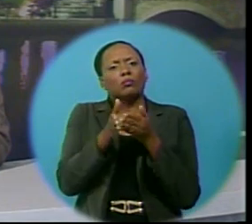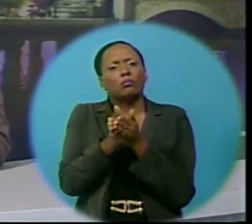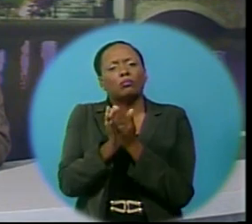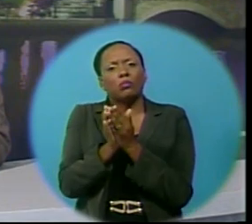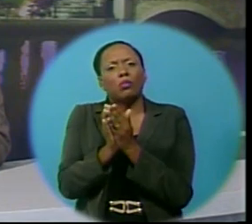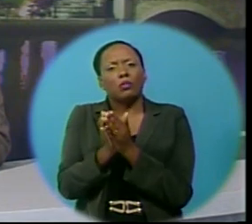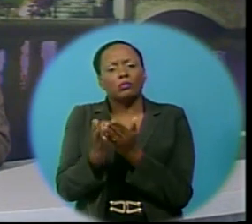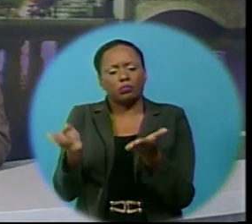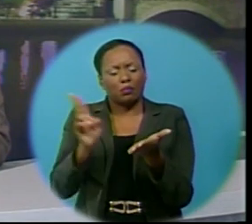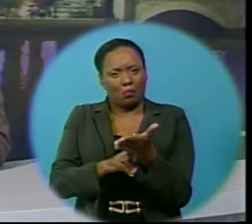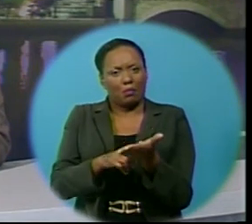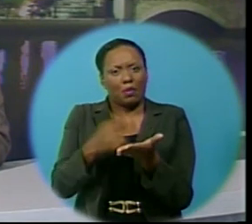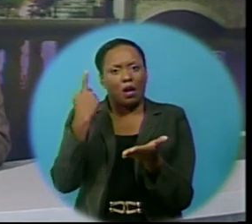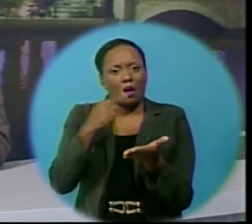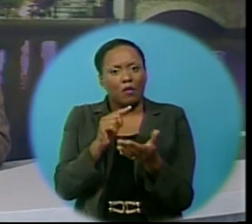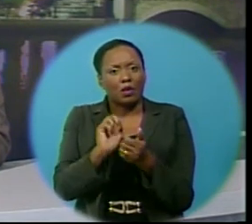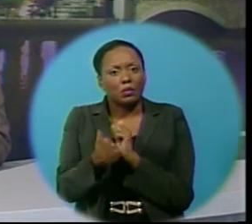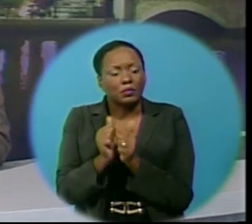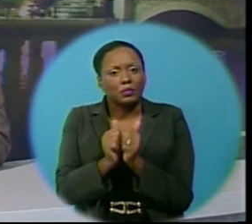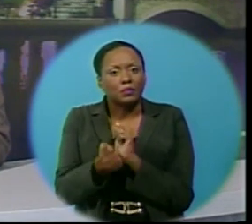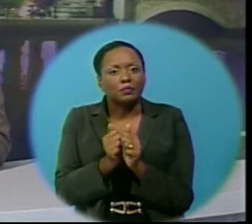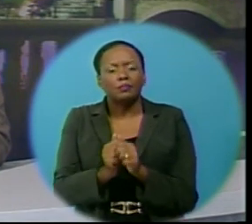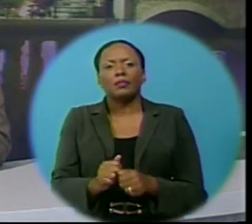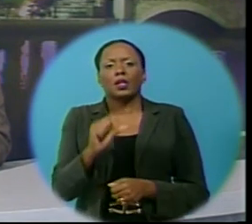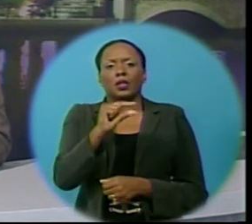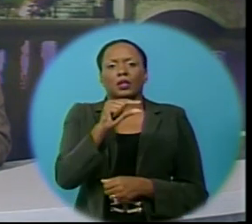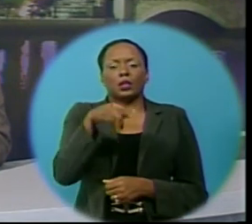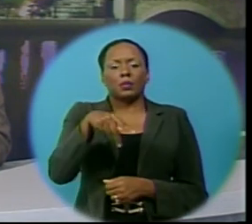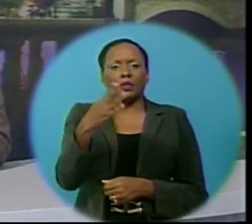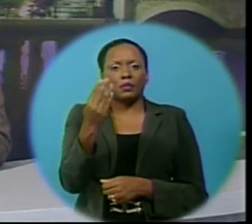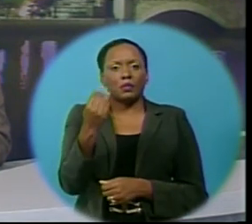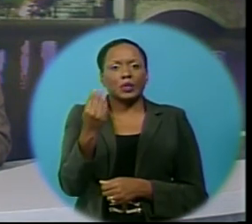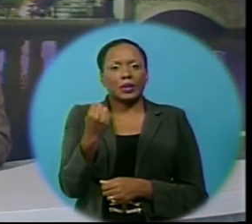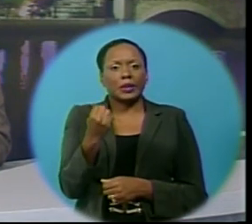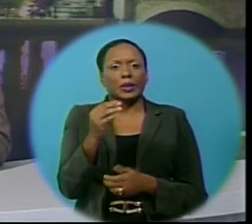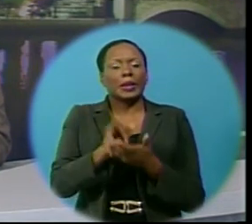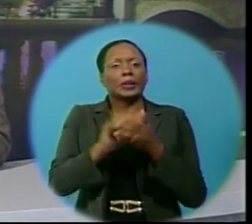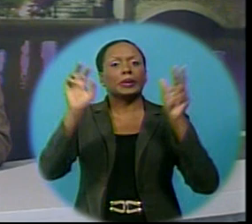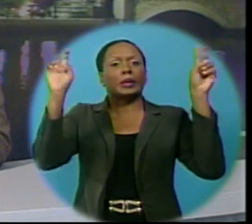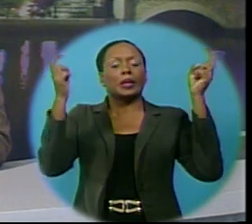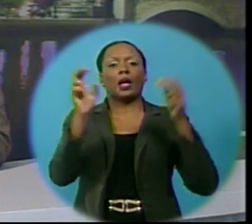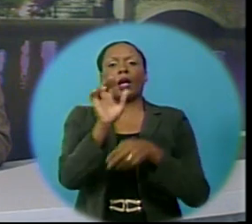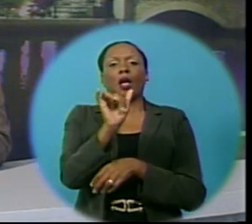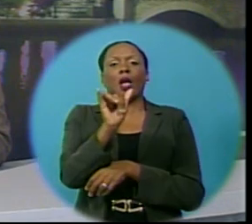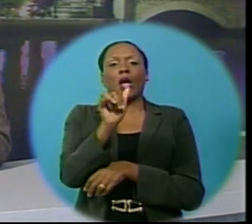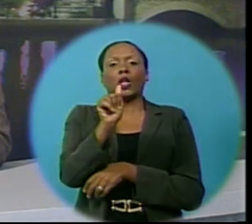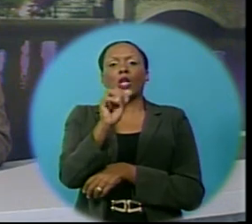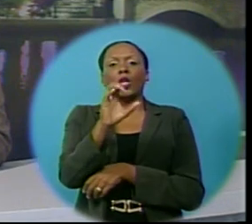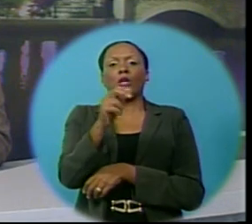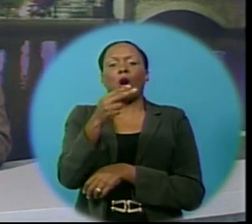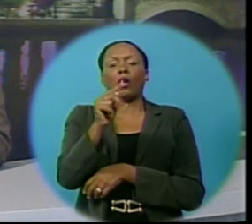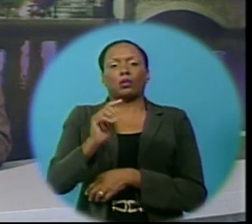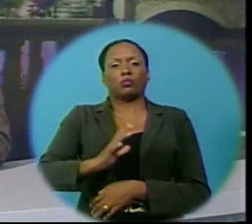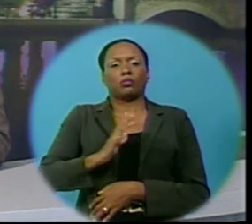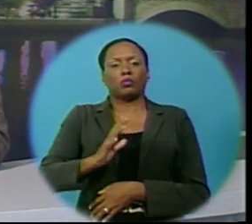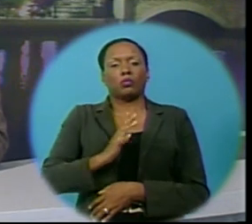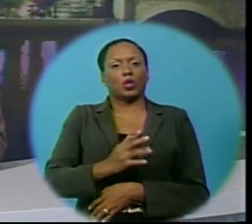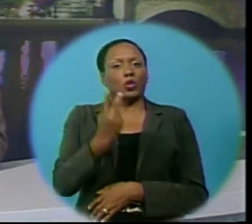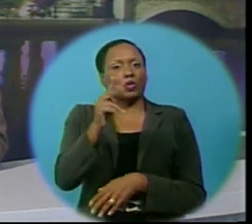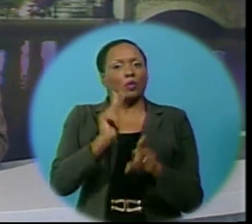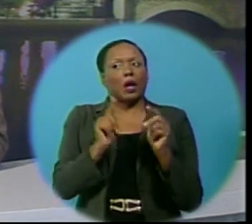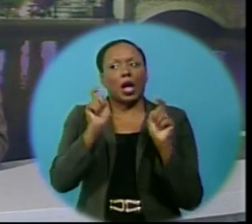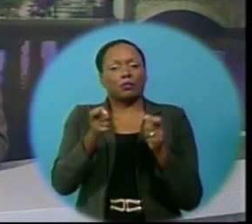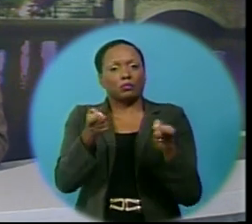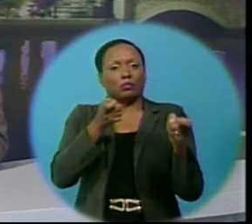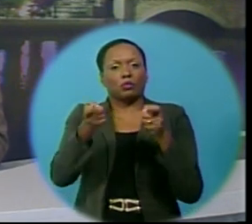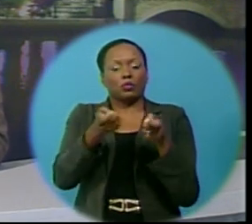have already registered for the event. GP14 is classified as a yacht operated by 2 people. Now, Mr. Jilks